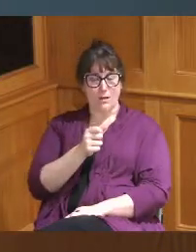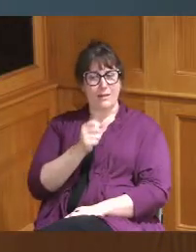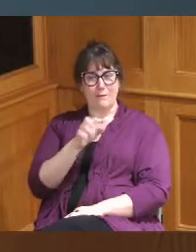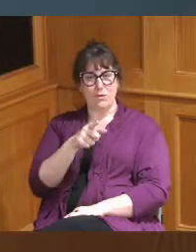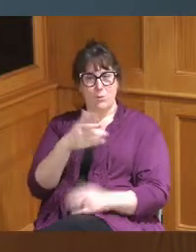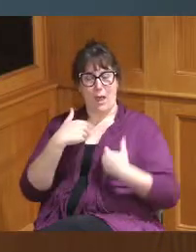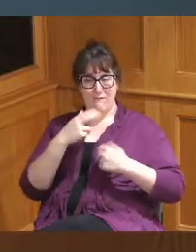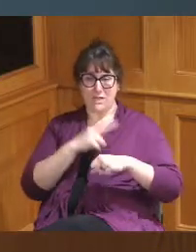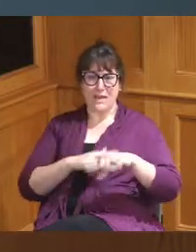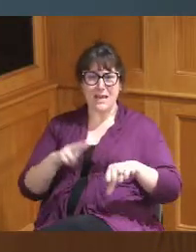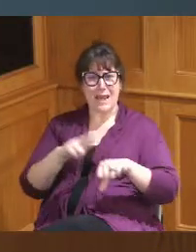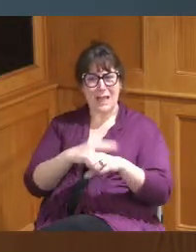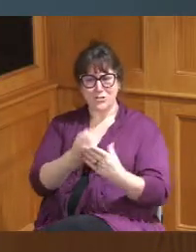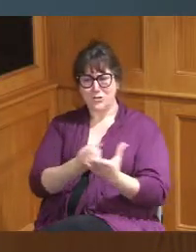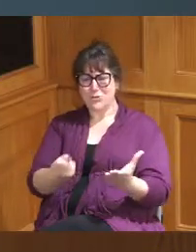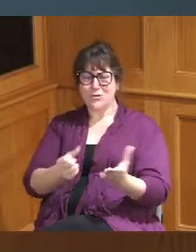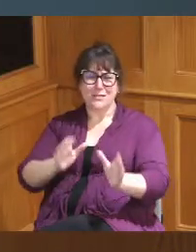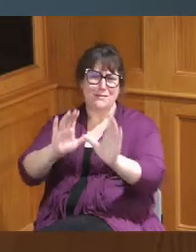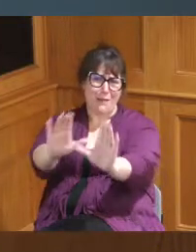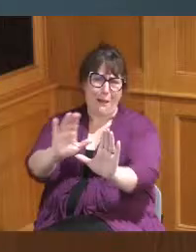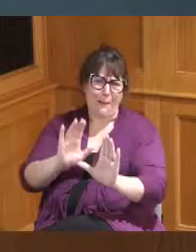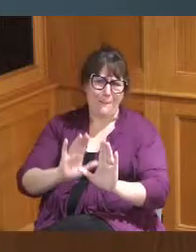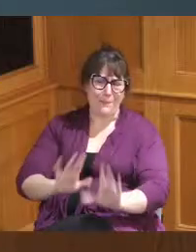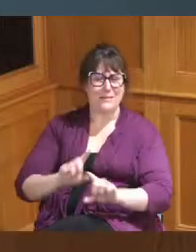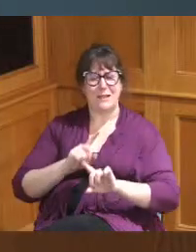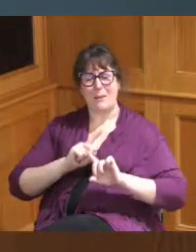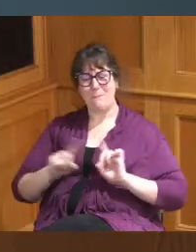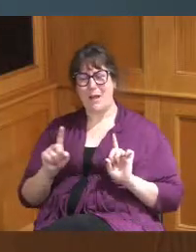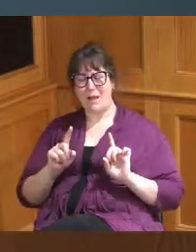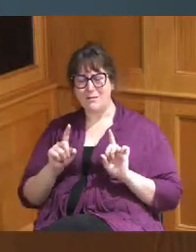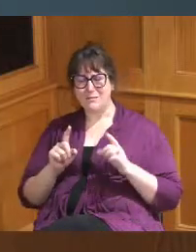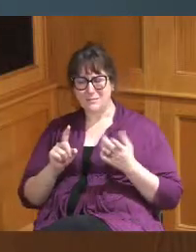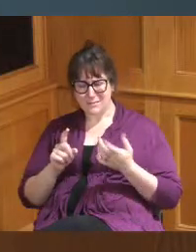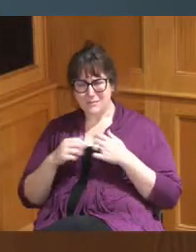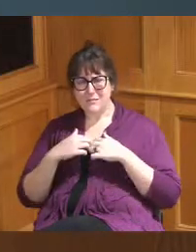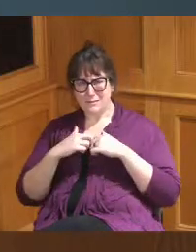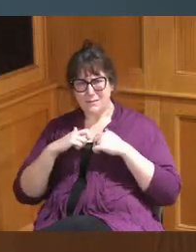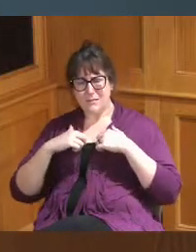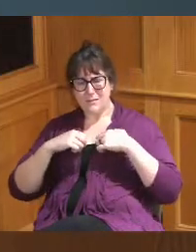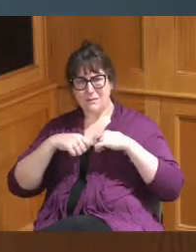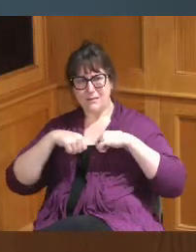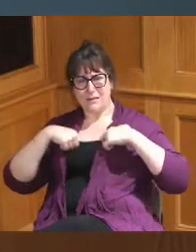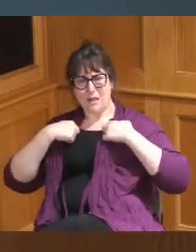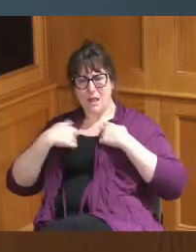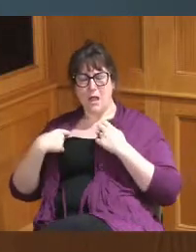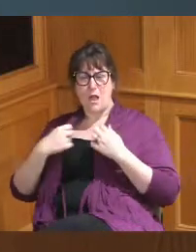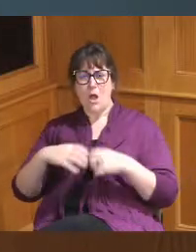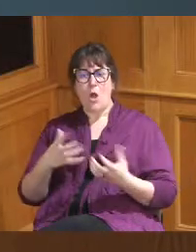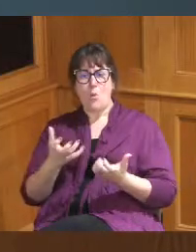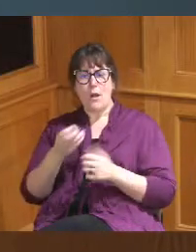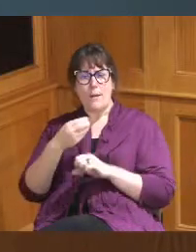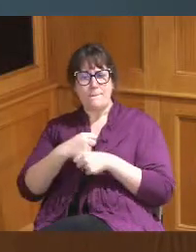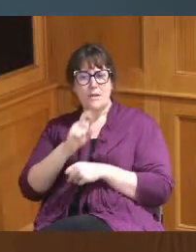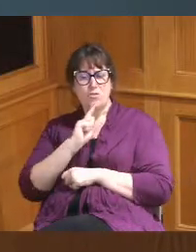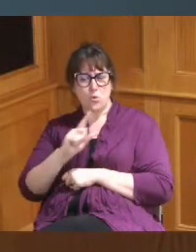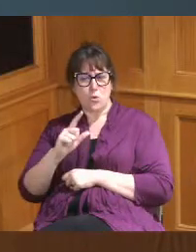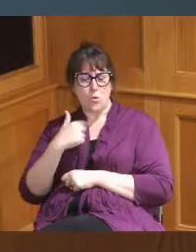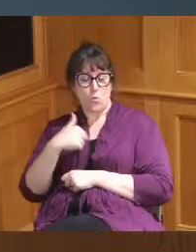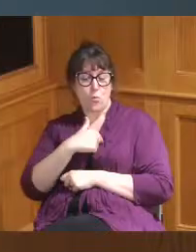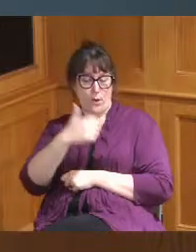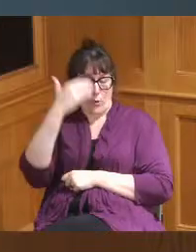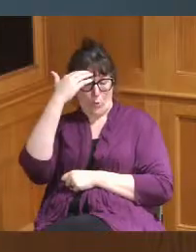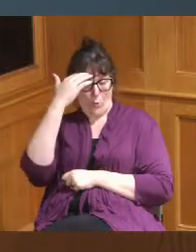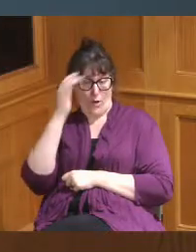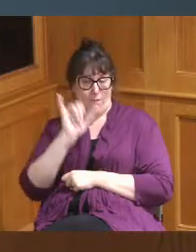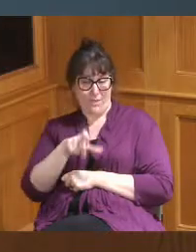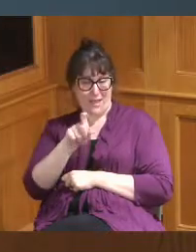sources, which I think is great, to fund these additional cohorts, that's fantastic. So just wanted to make sure it was on our radar. And then lastly,